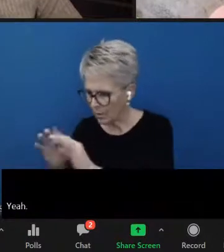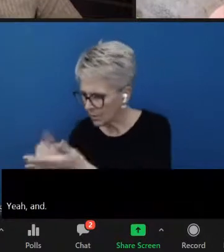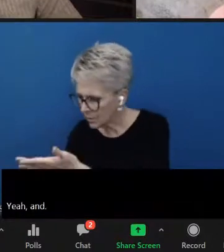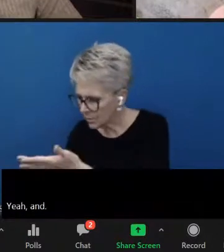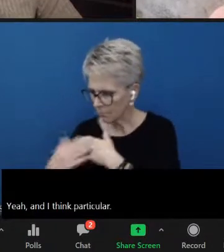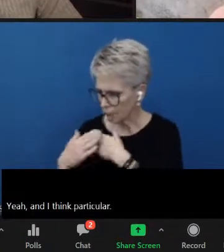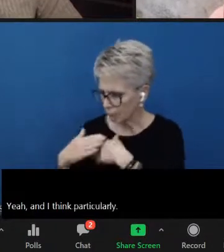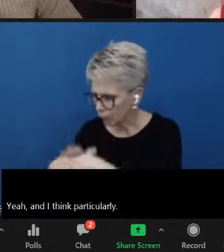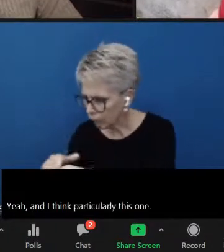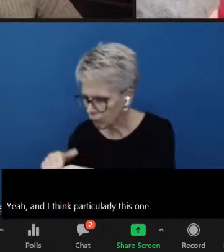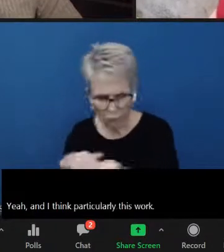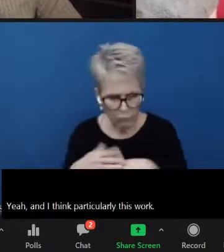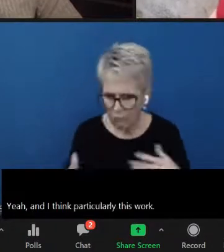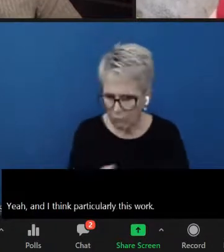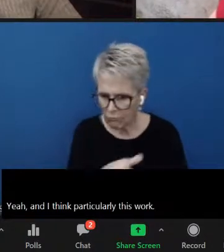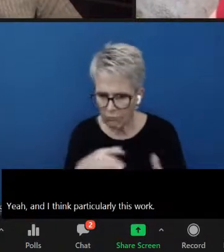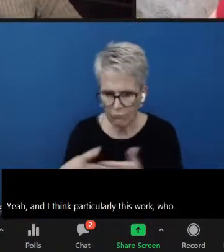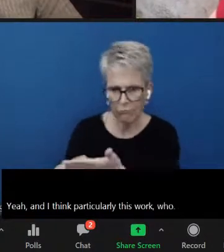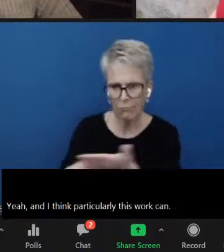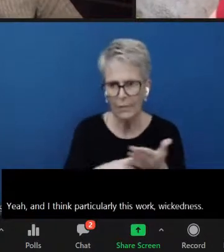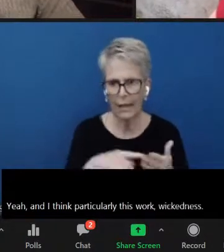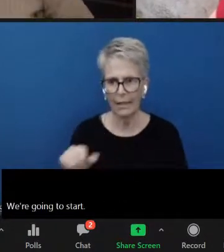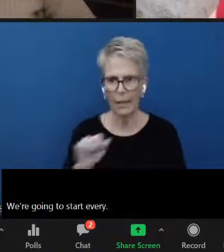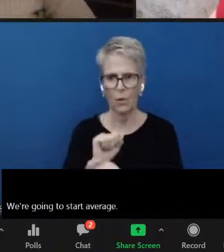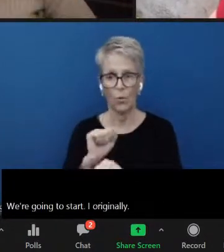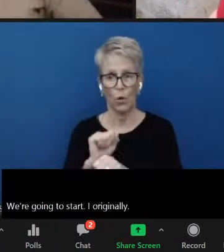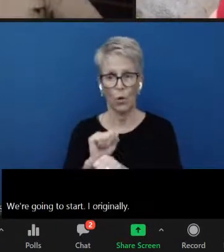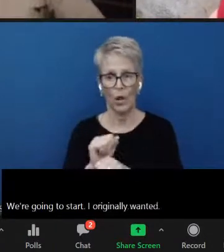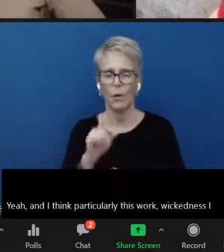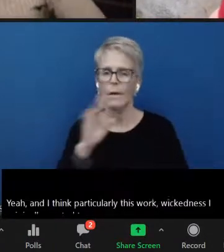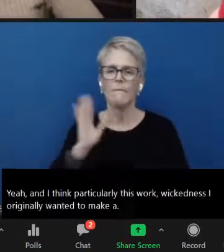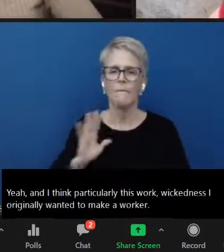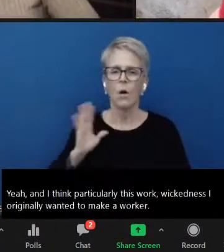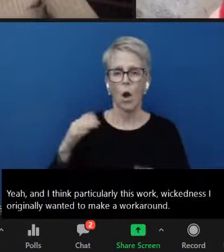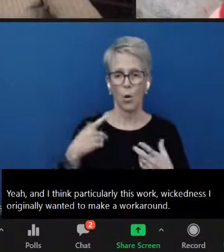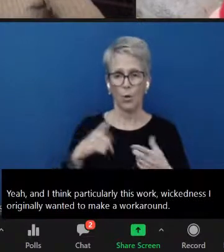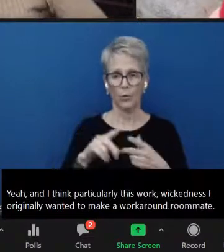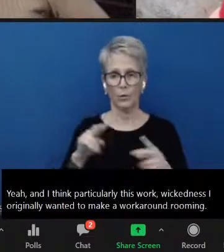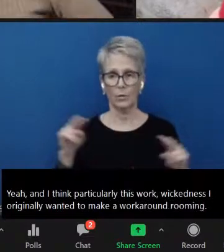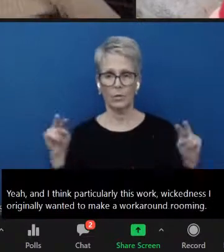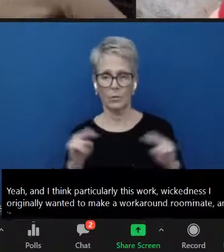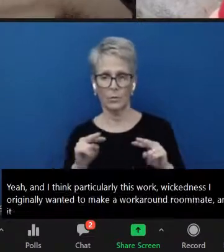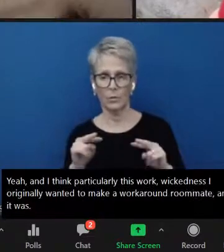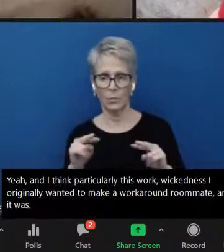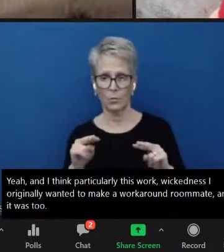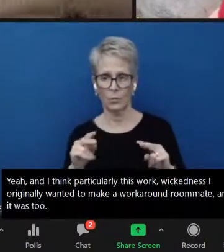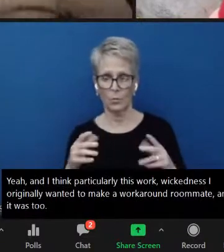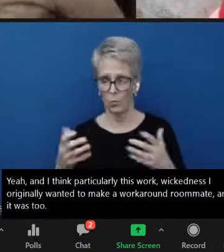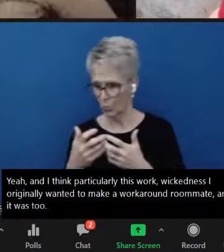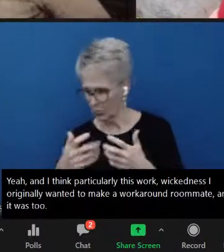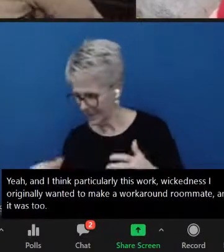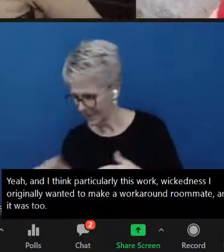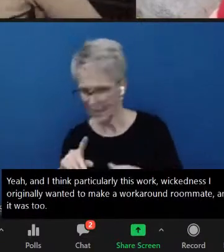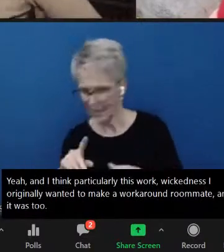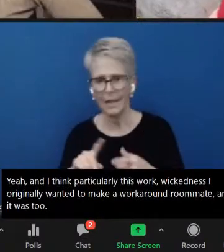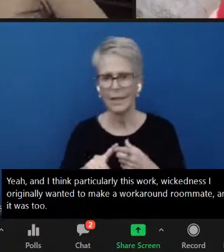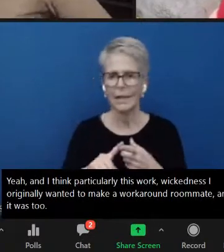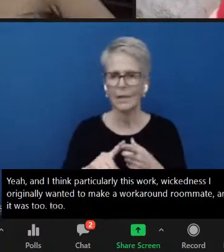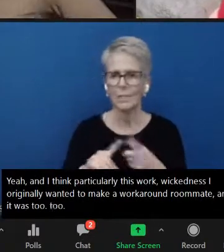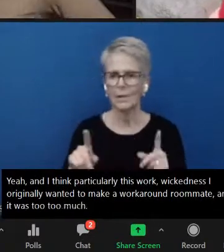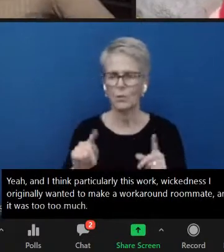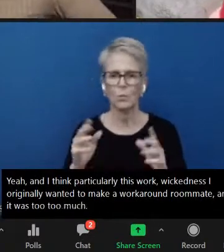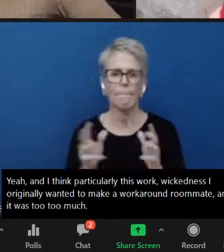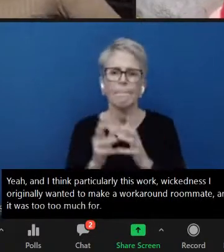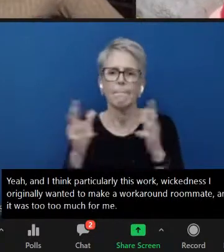And I think particularly this work, Hukou Naissance, I originally wanted to make a work around grooming, and it was too